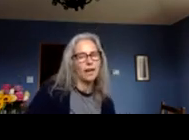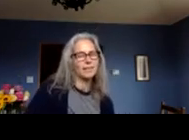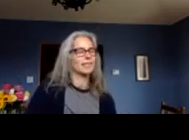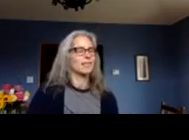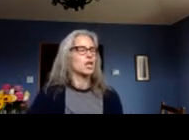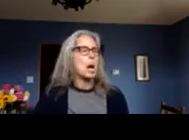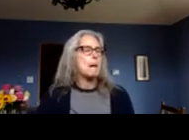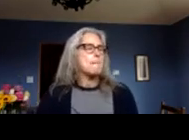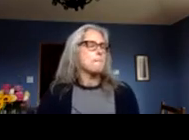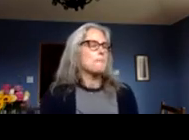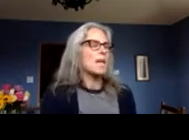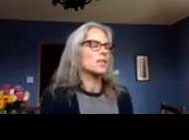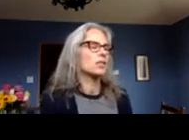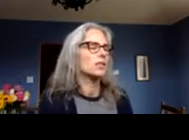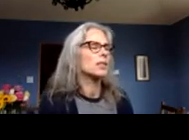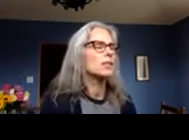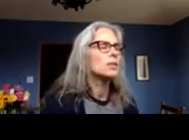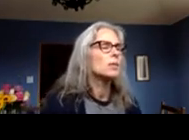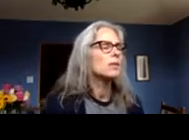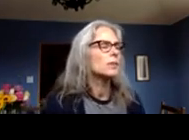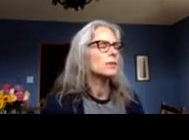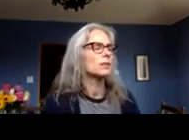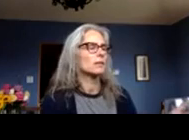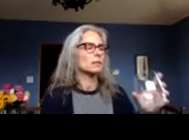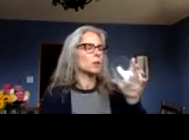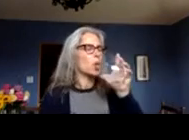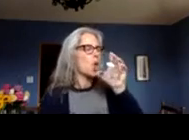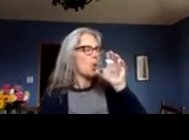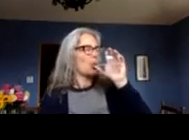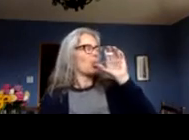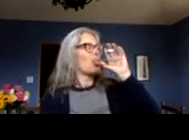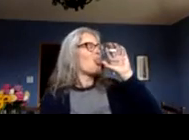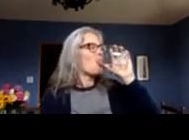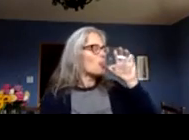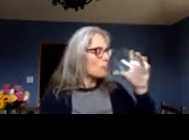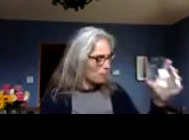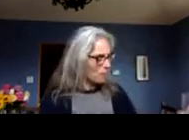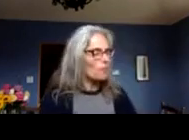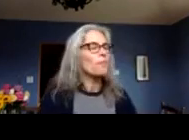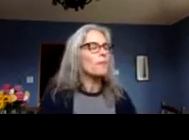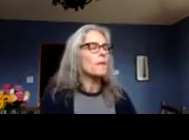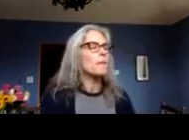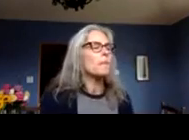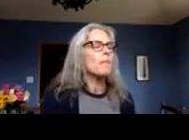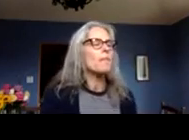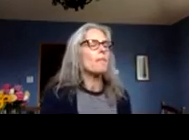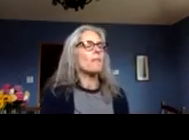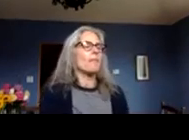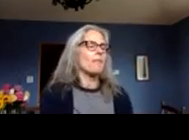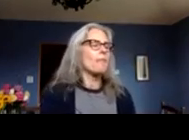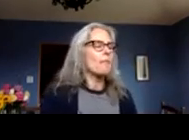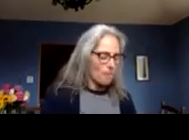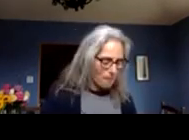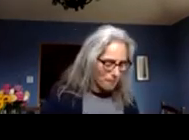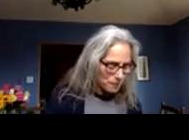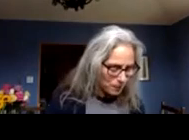co-teacher, it also will, Classroom will basically email you every time that you sneeze. And so